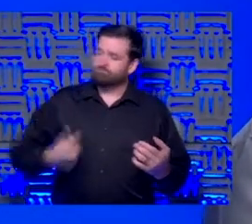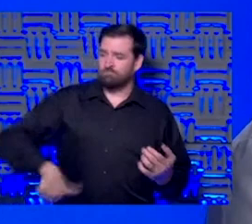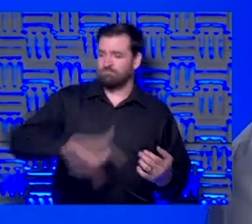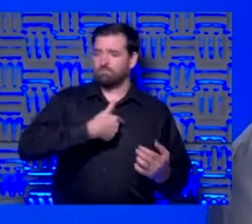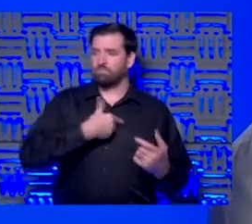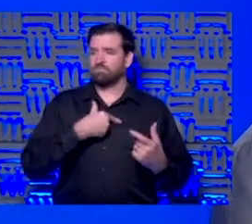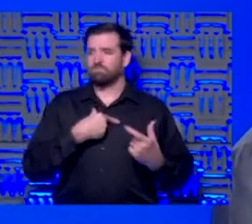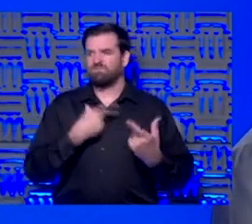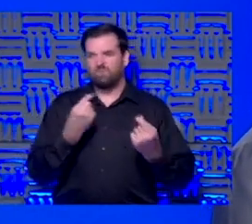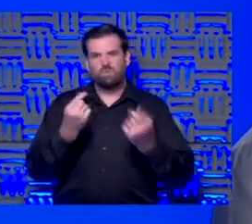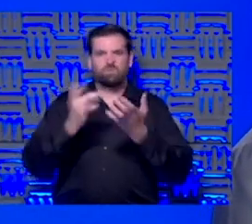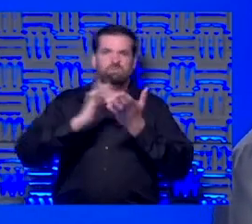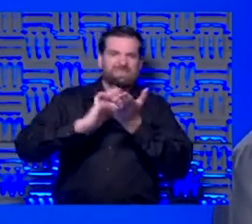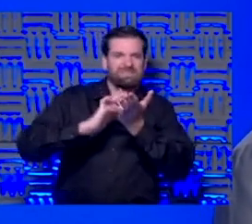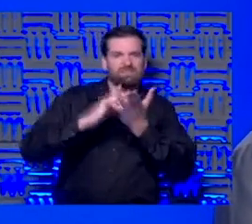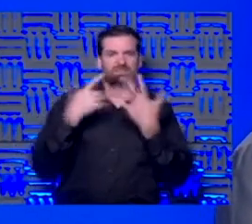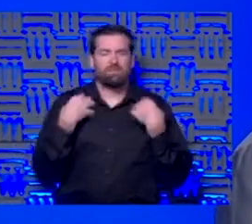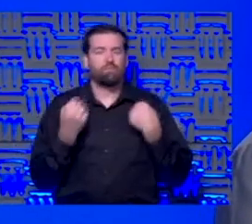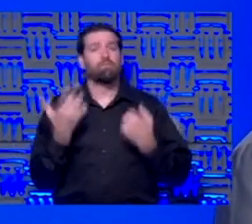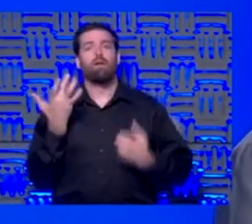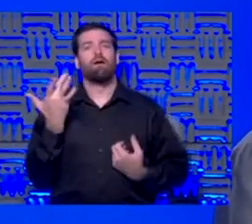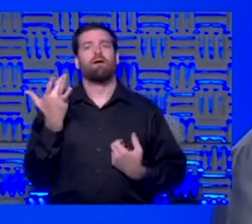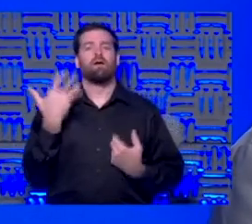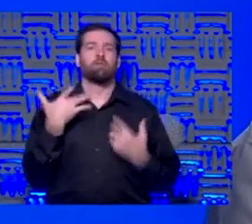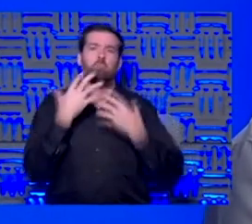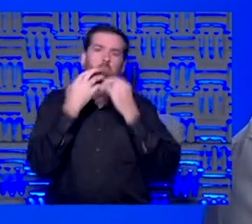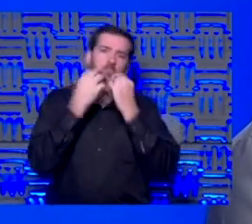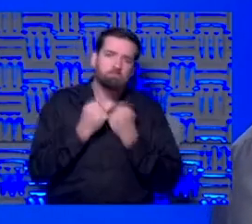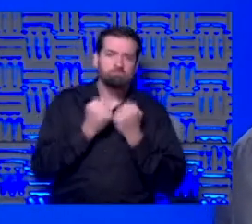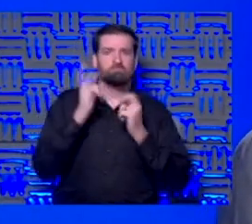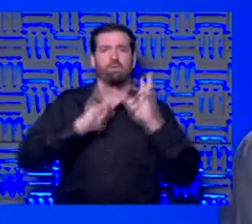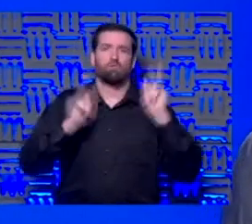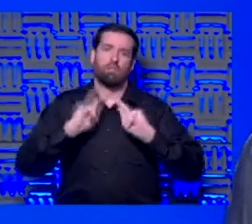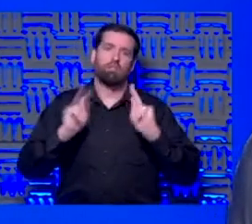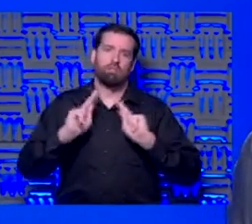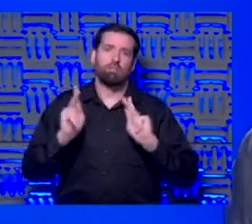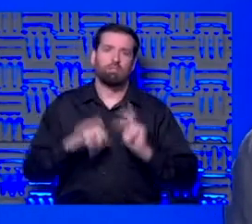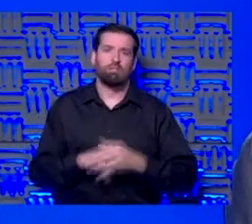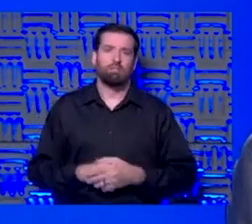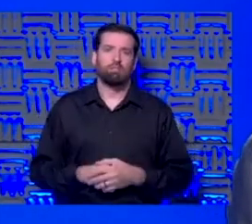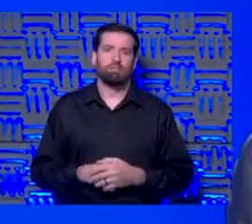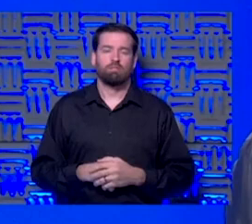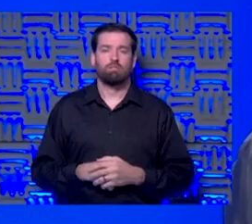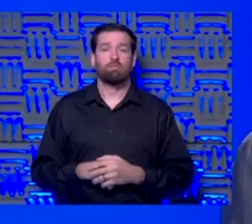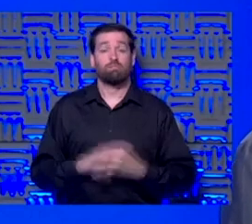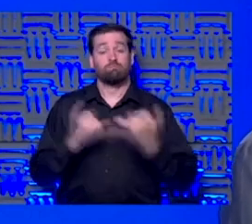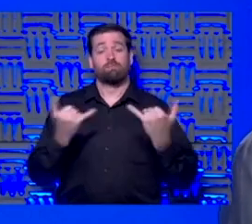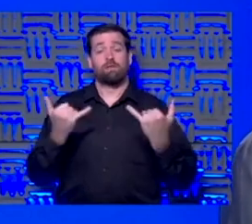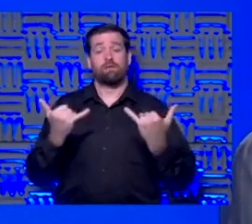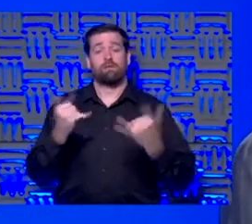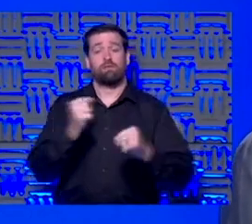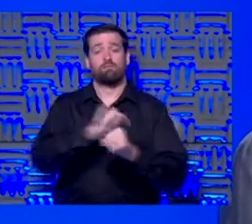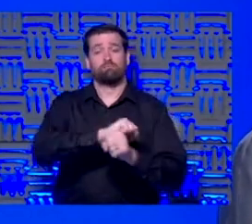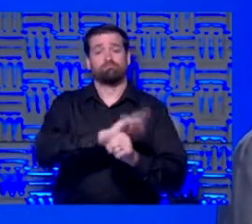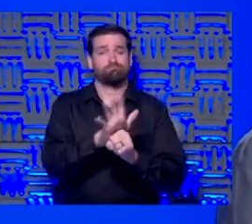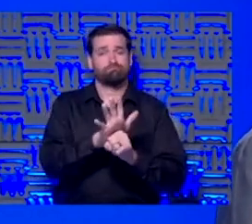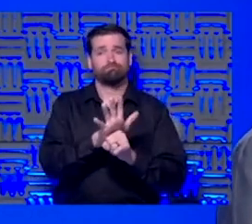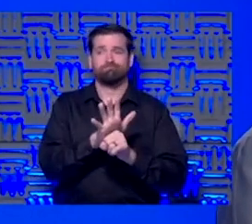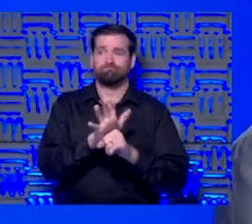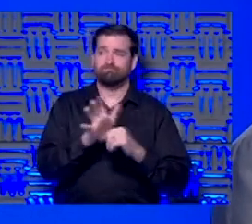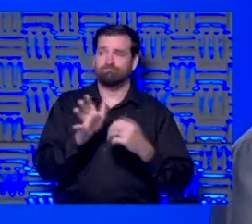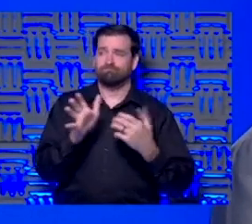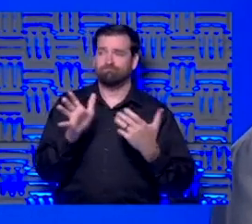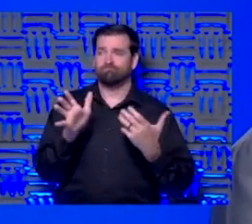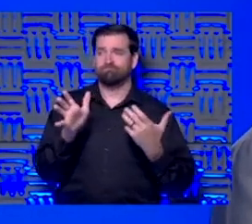this, medicine, health, because we care. We care about people. As now the pandemic has put us